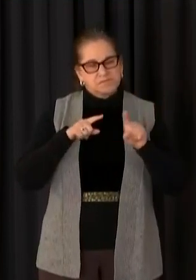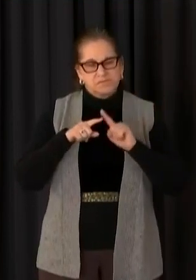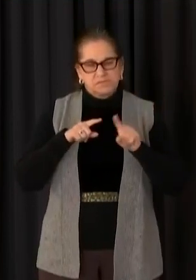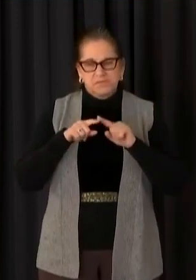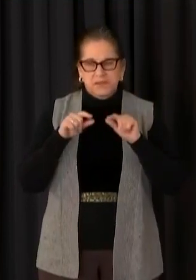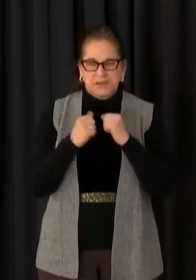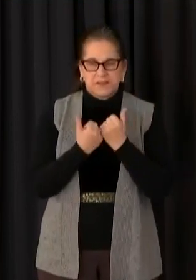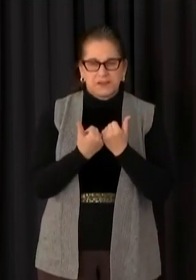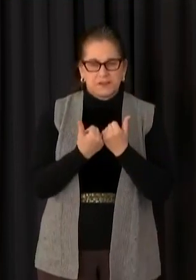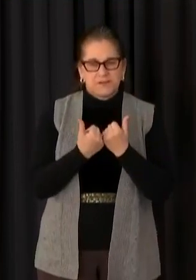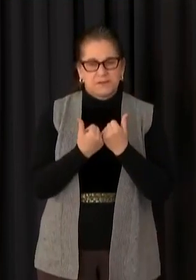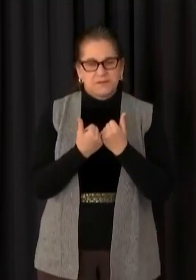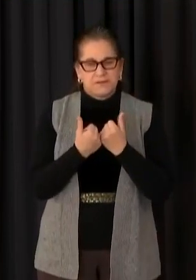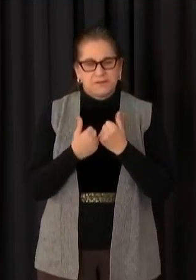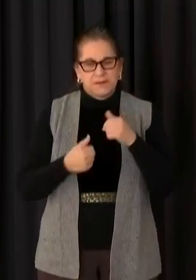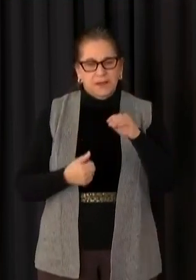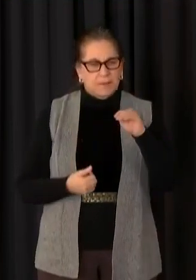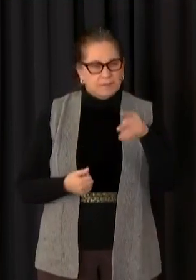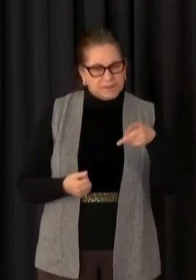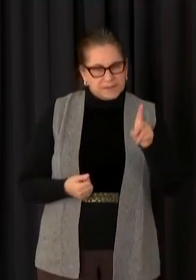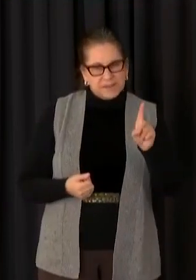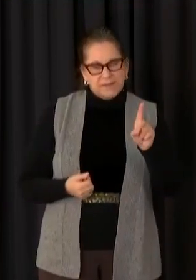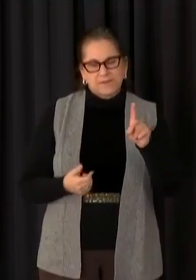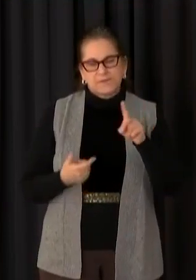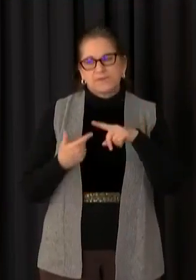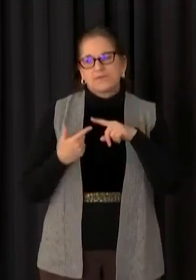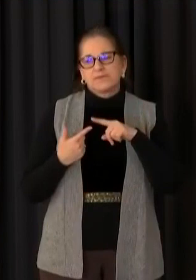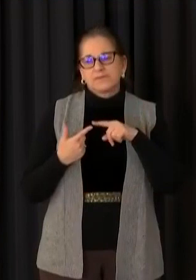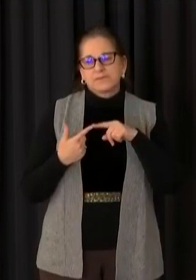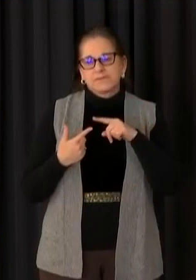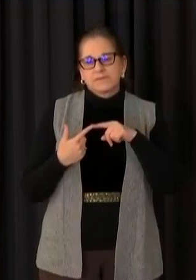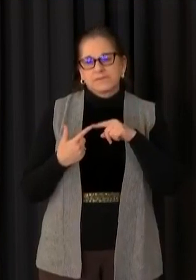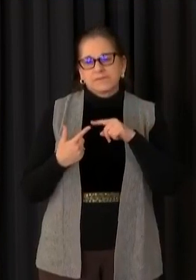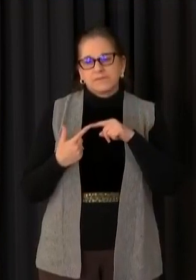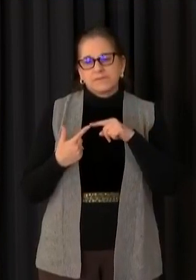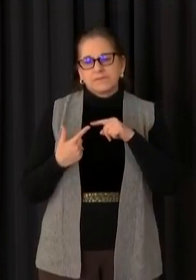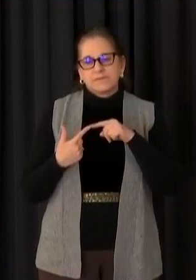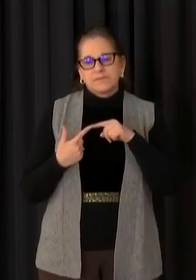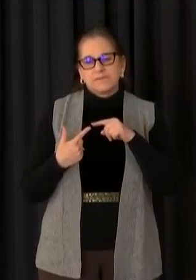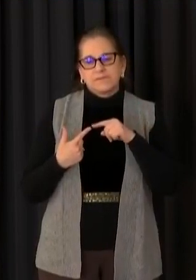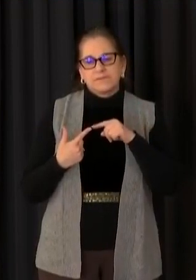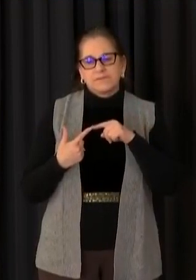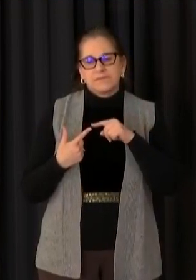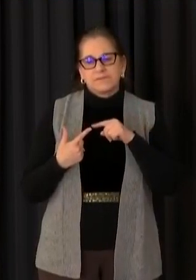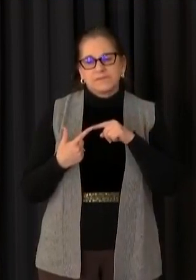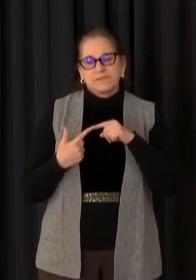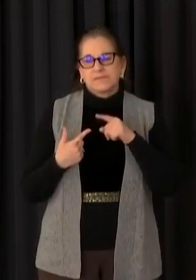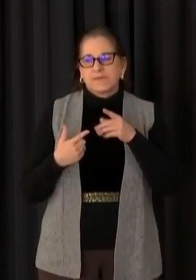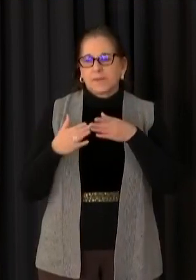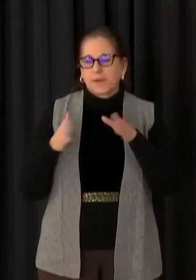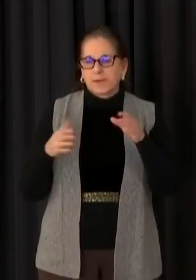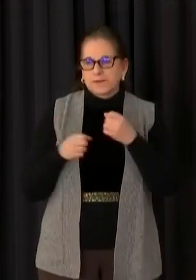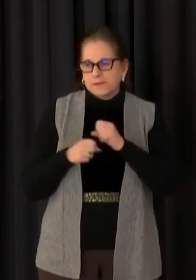including MPD and probably all in our kind of public safety